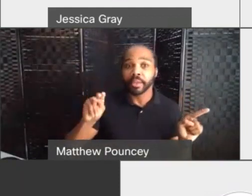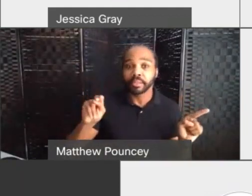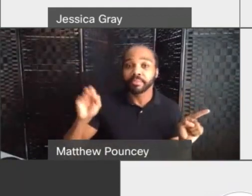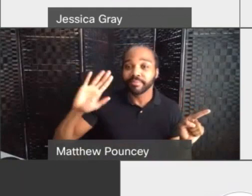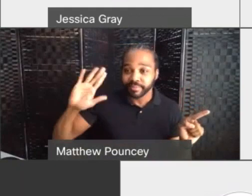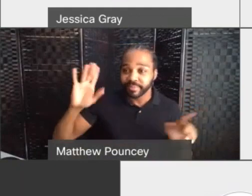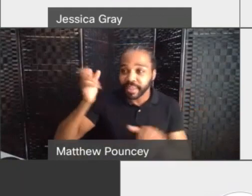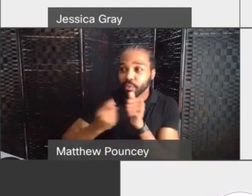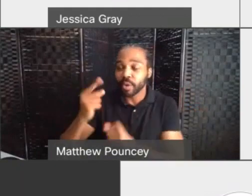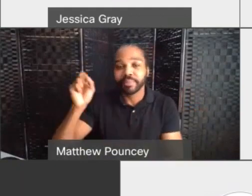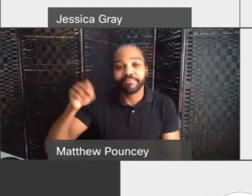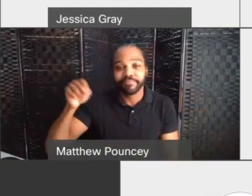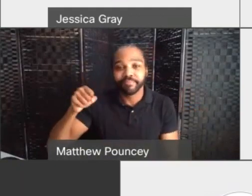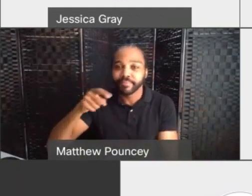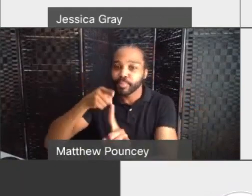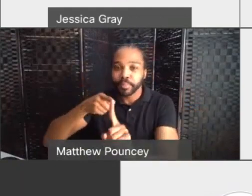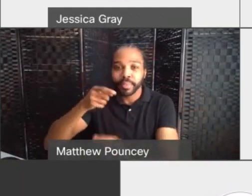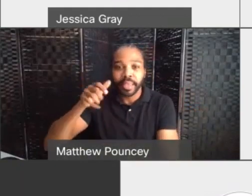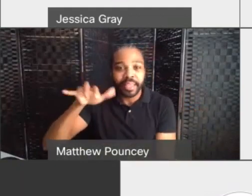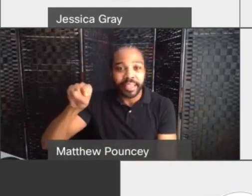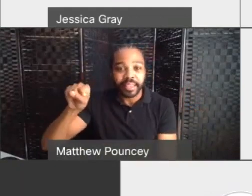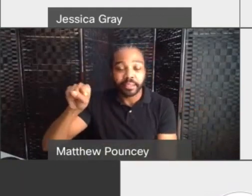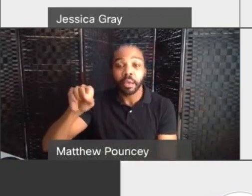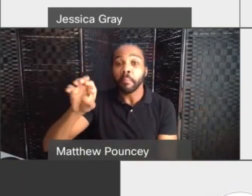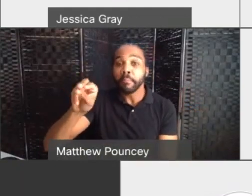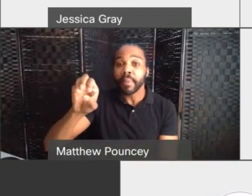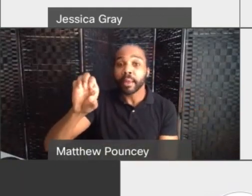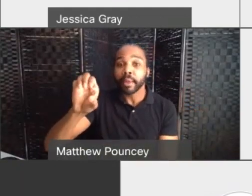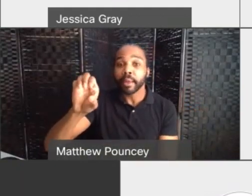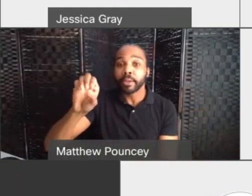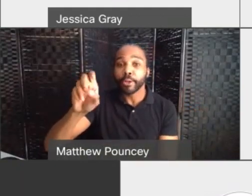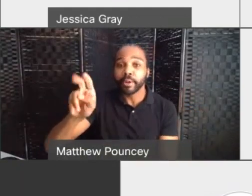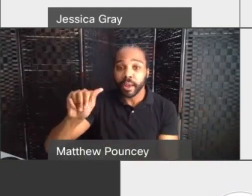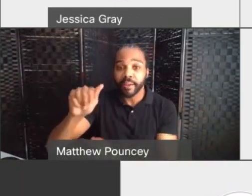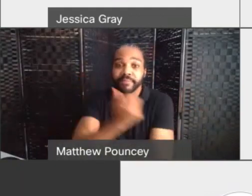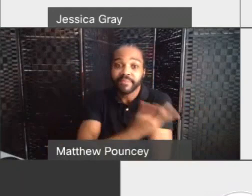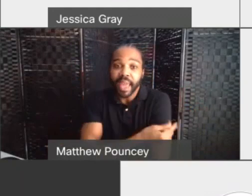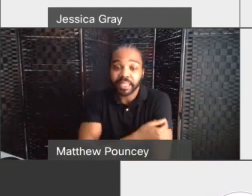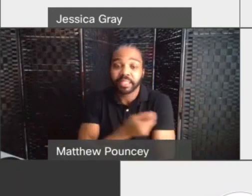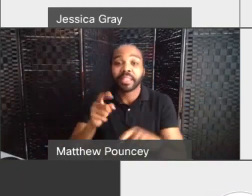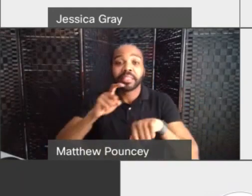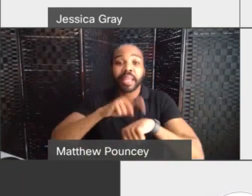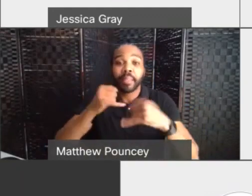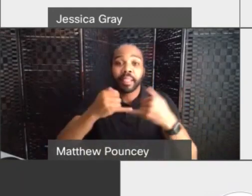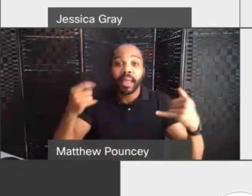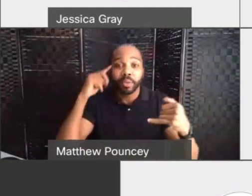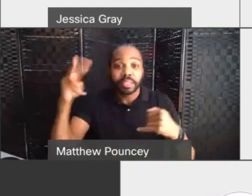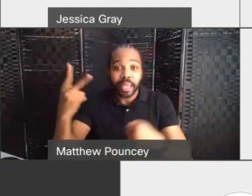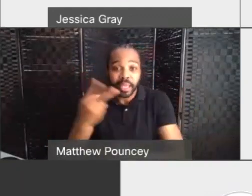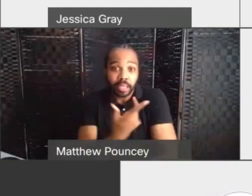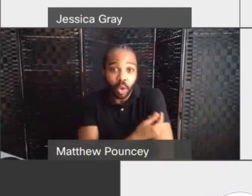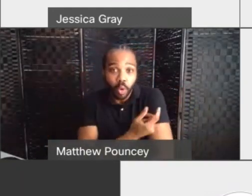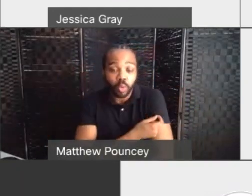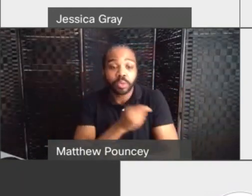answer is yes. With the Moderna vaccine, the timeline for the second dose is 28 days, give